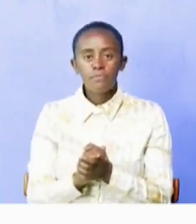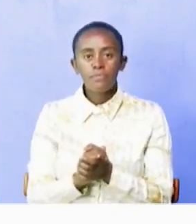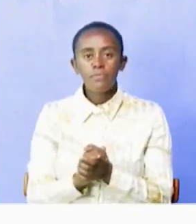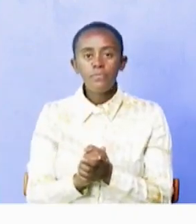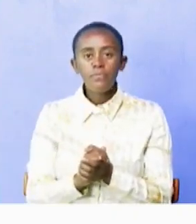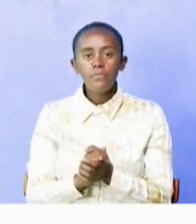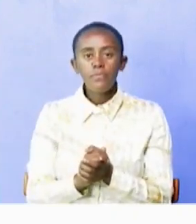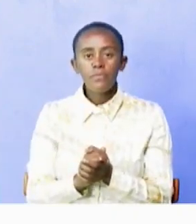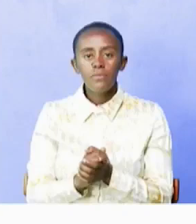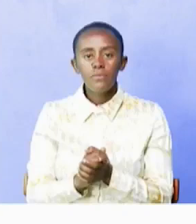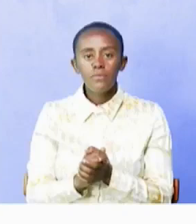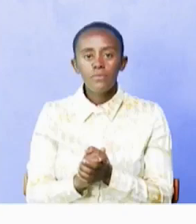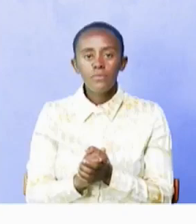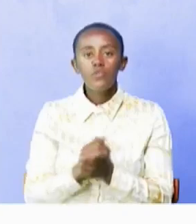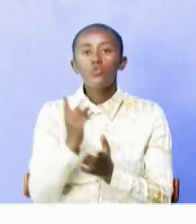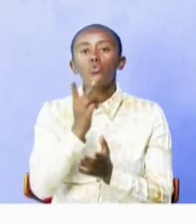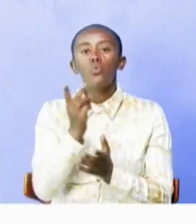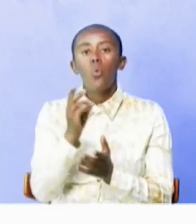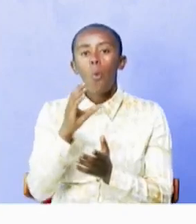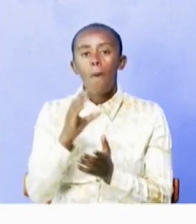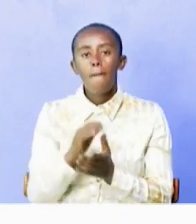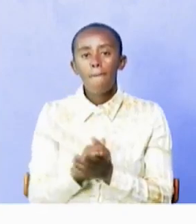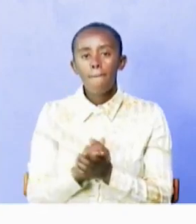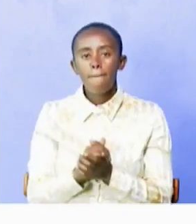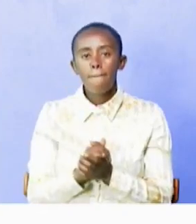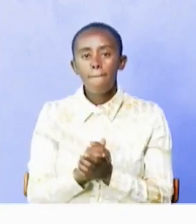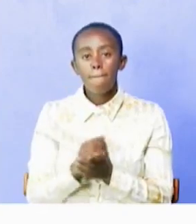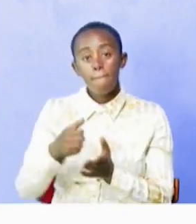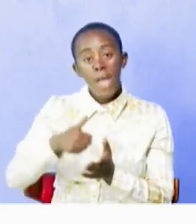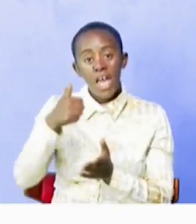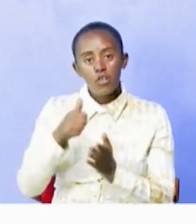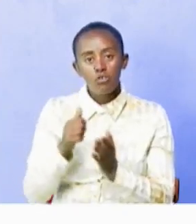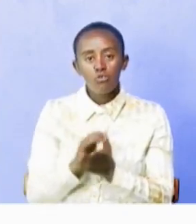two main rules. There are two main